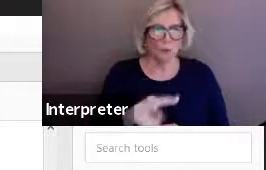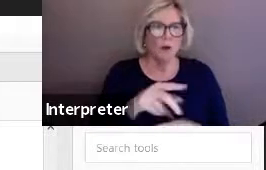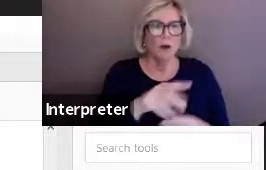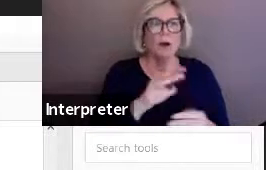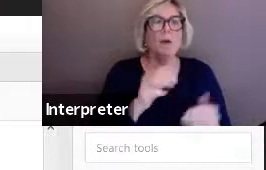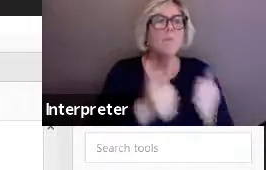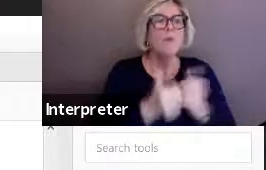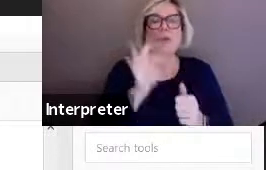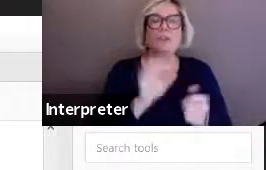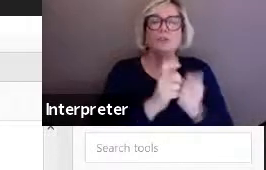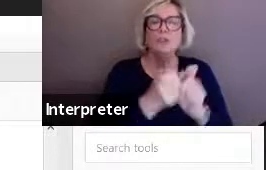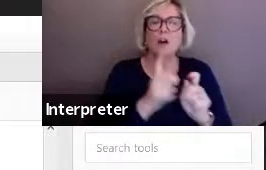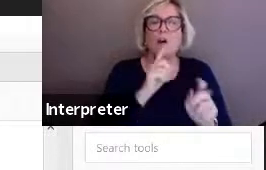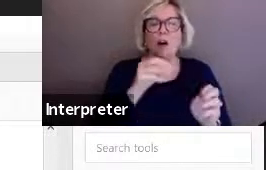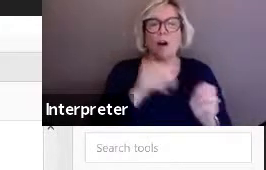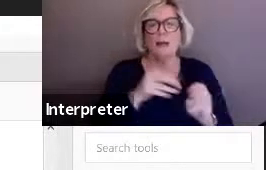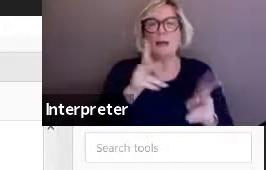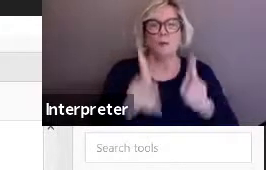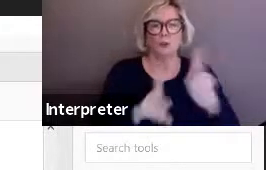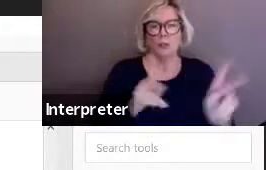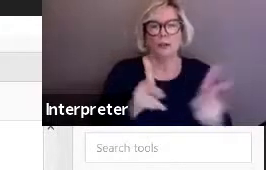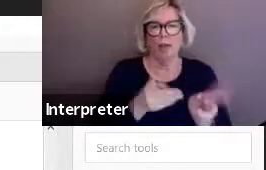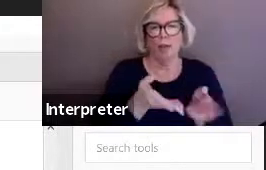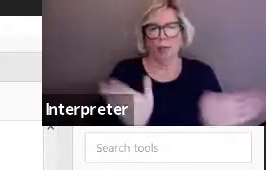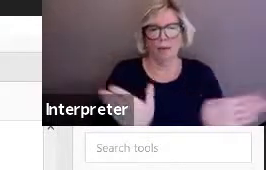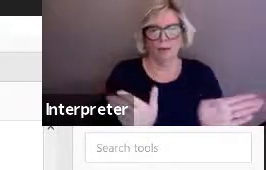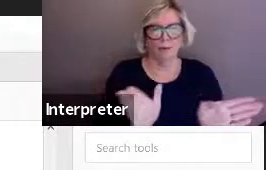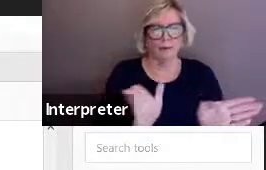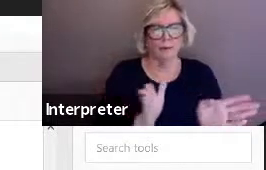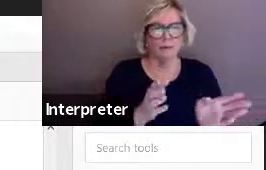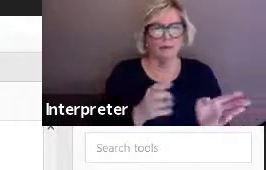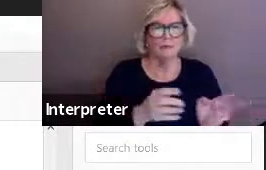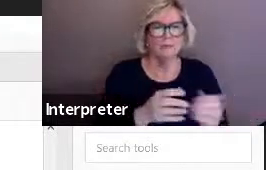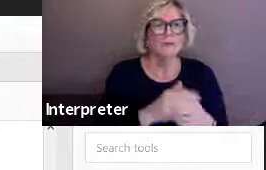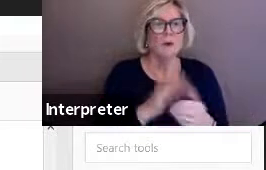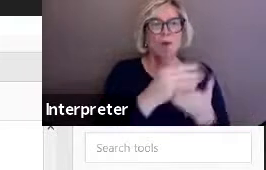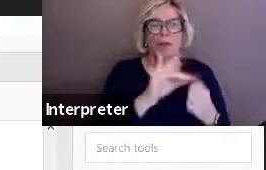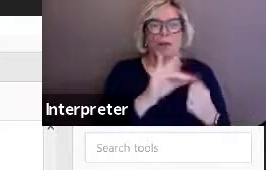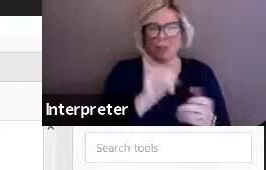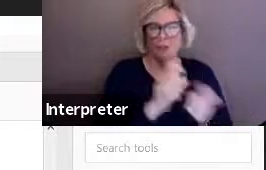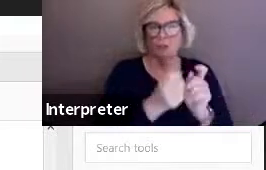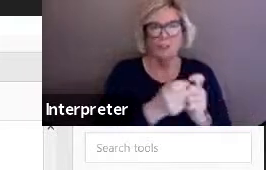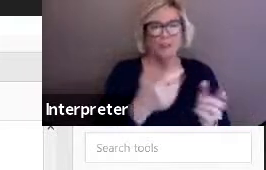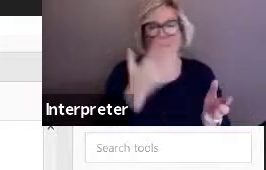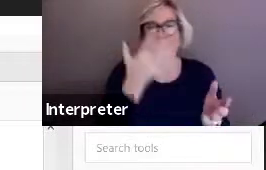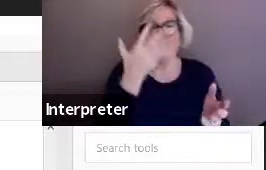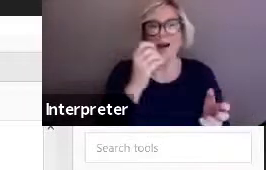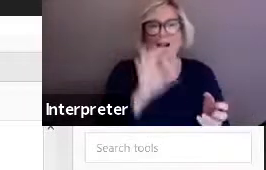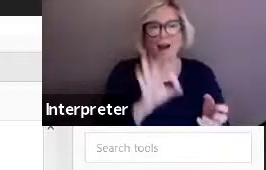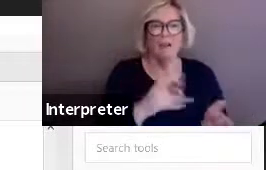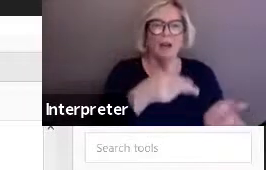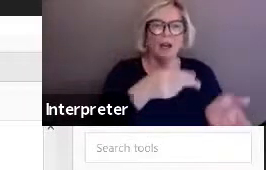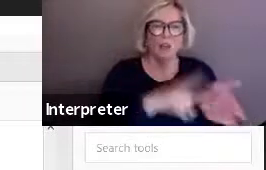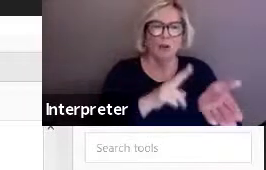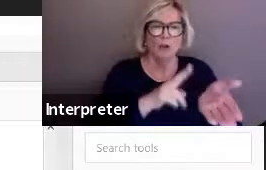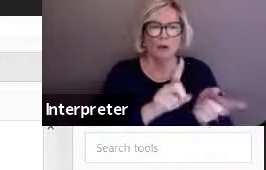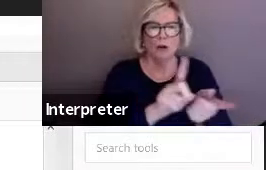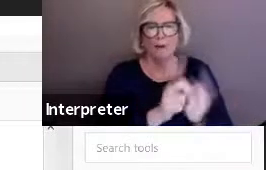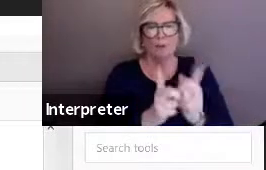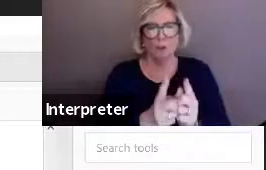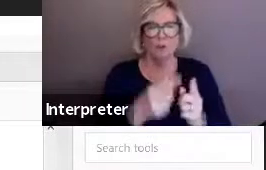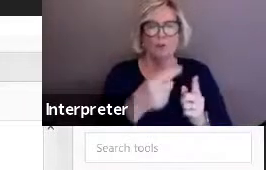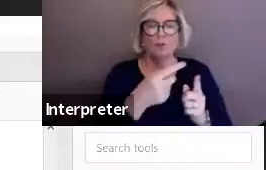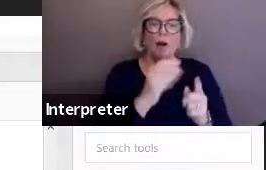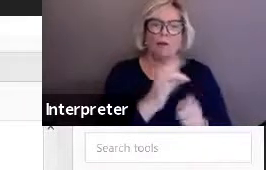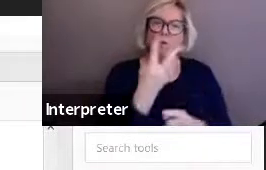is in the personnel expense category. Part of this change is due to the contractual conversion of 2